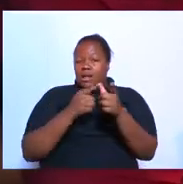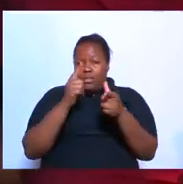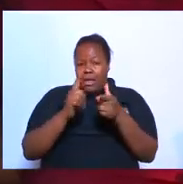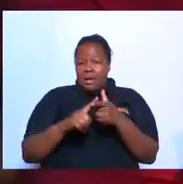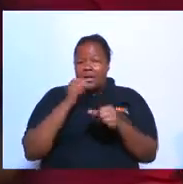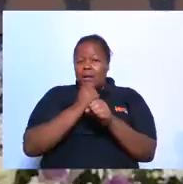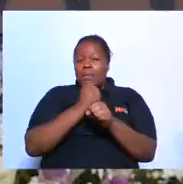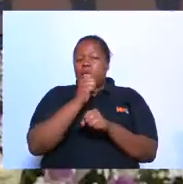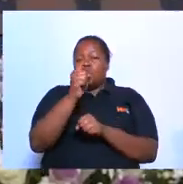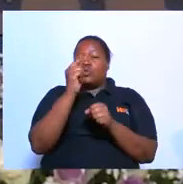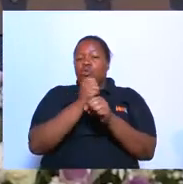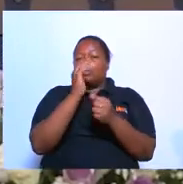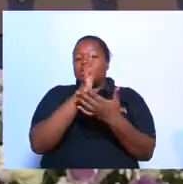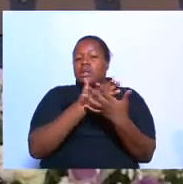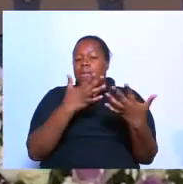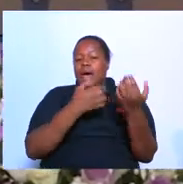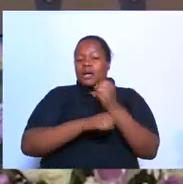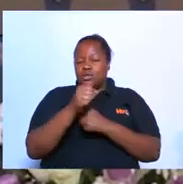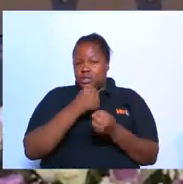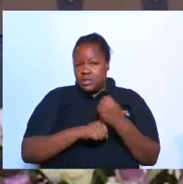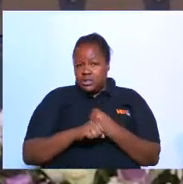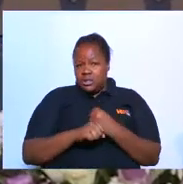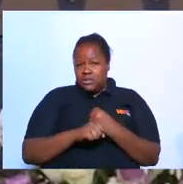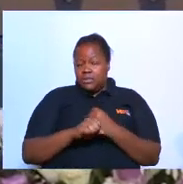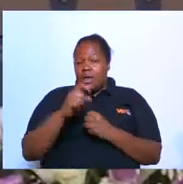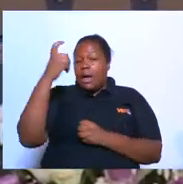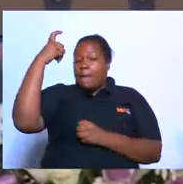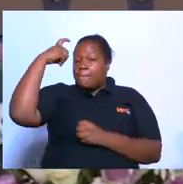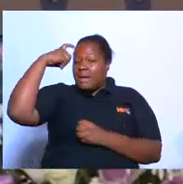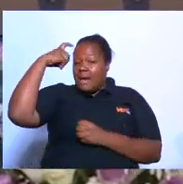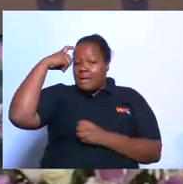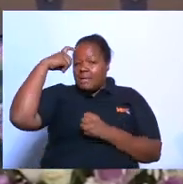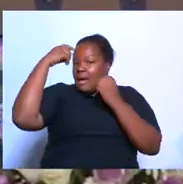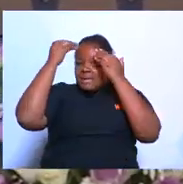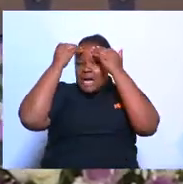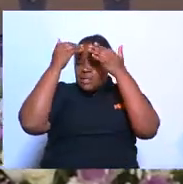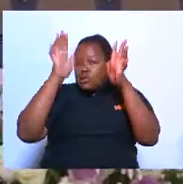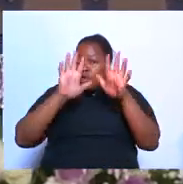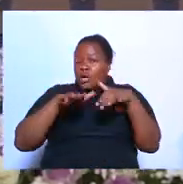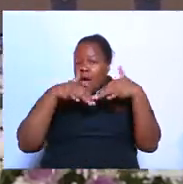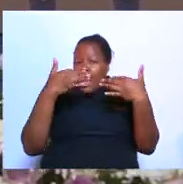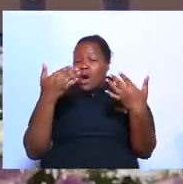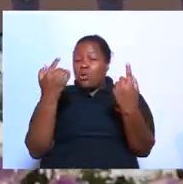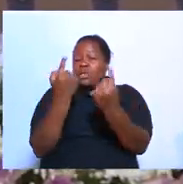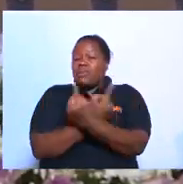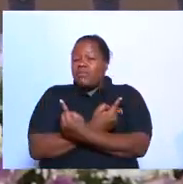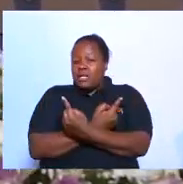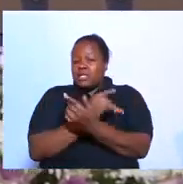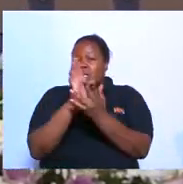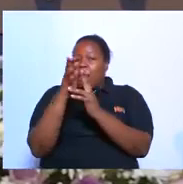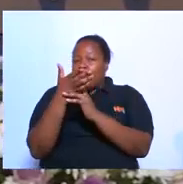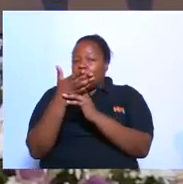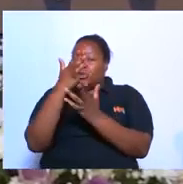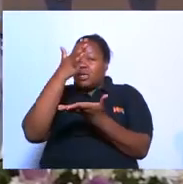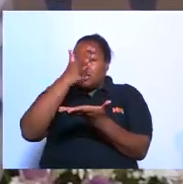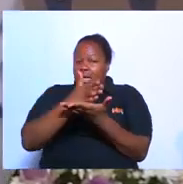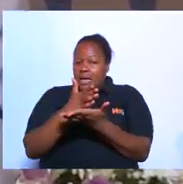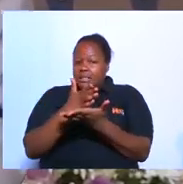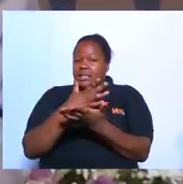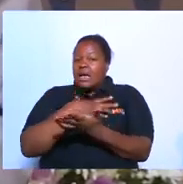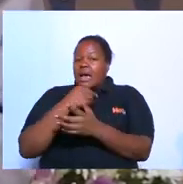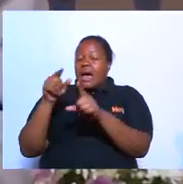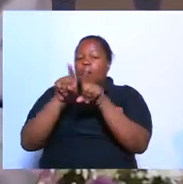actions the brain does not know to differentiate between the reality and